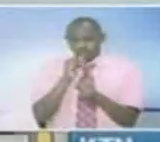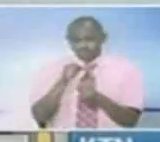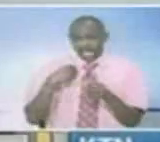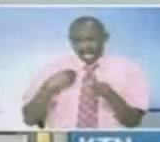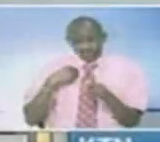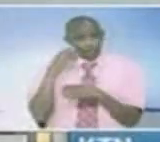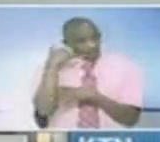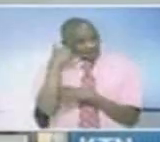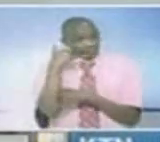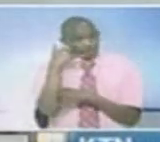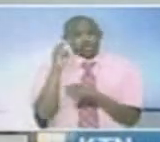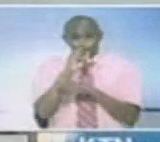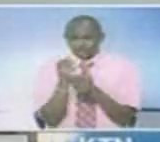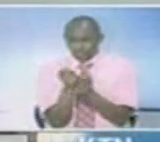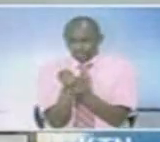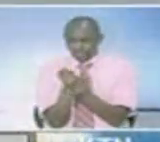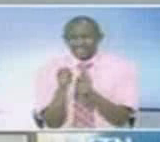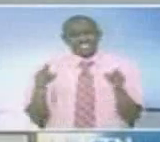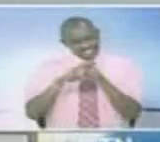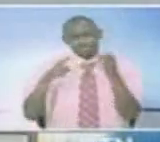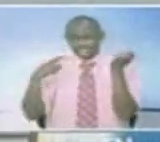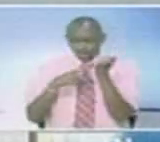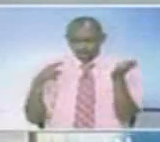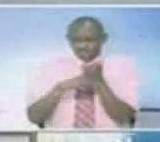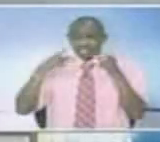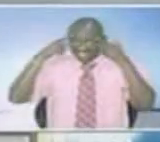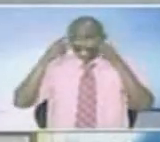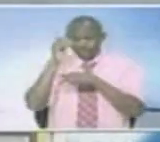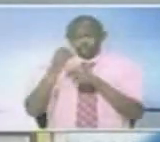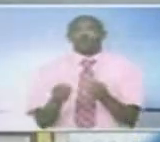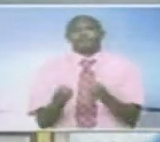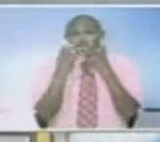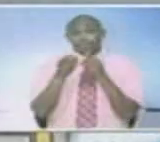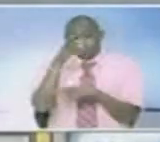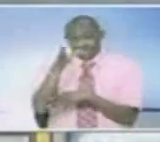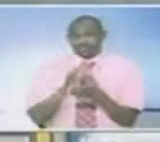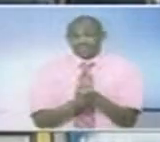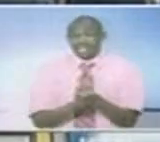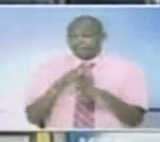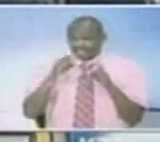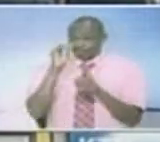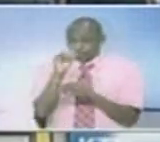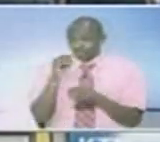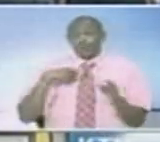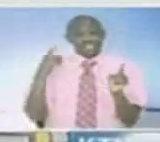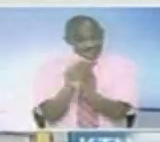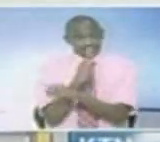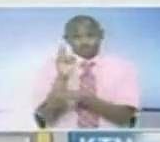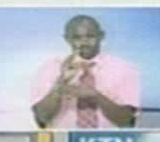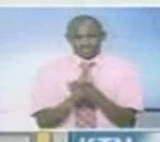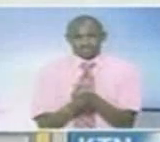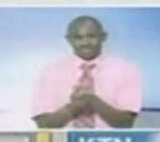on mobile phone signals, the same technology that terrorists use to detonate bombs remotely, but put it to a different